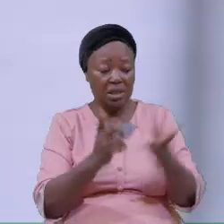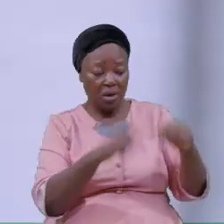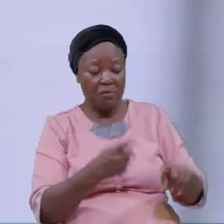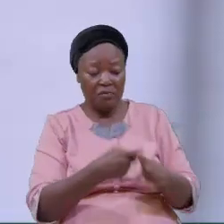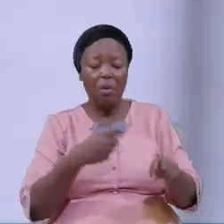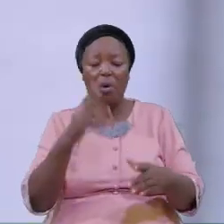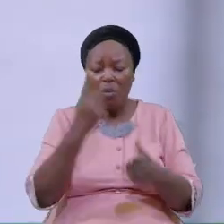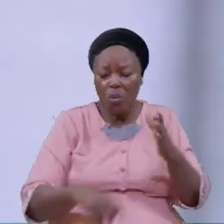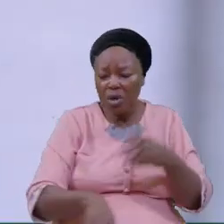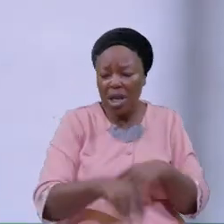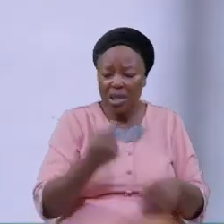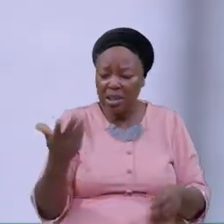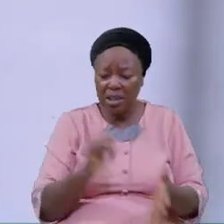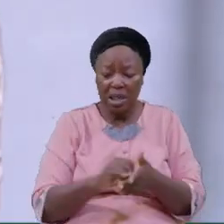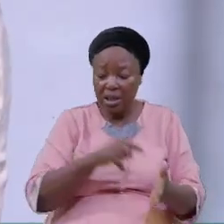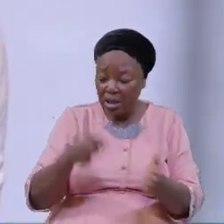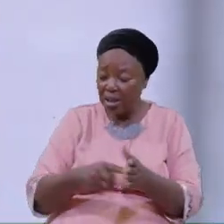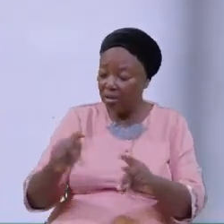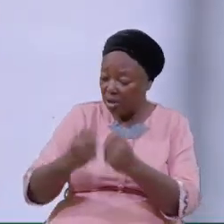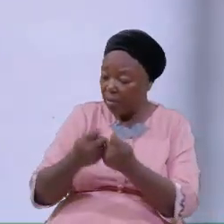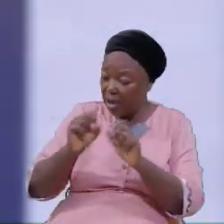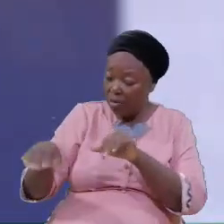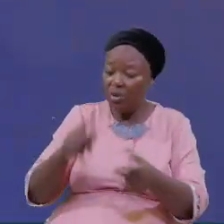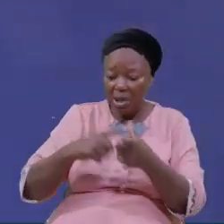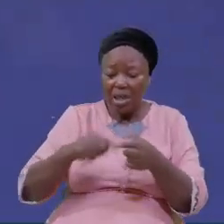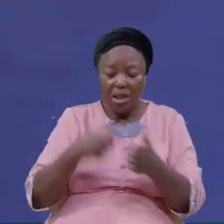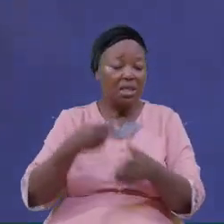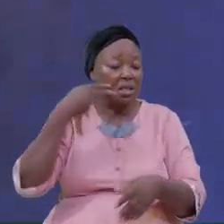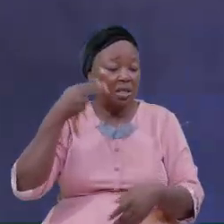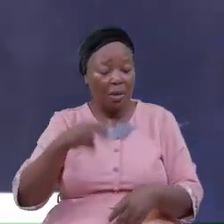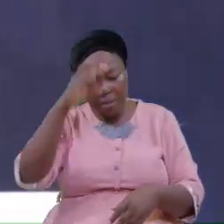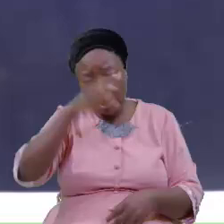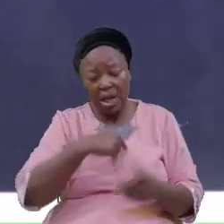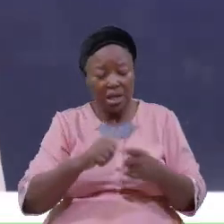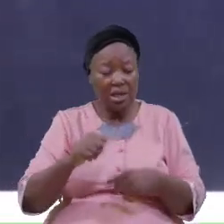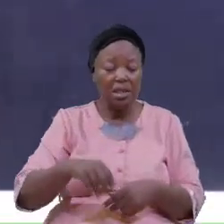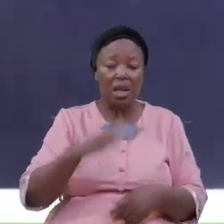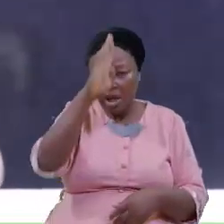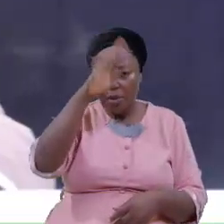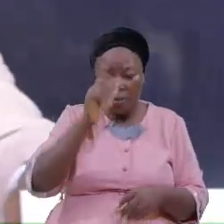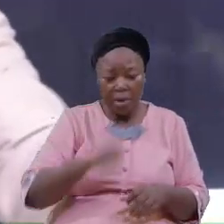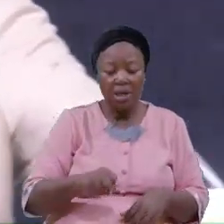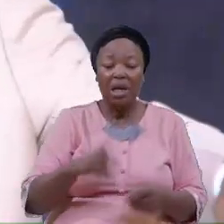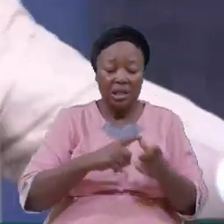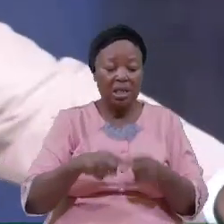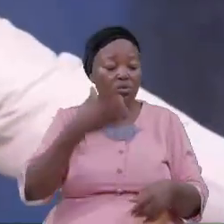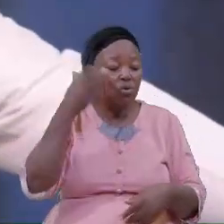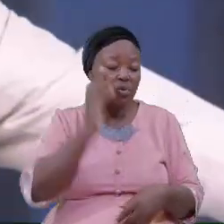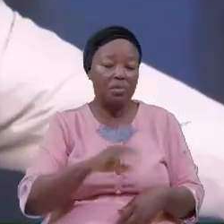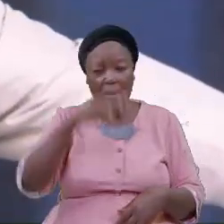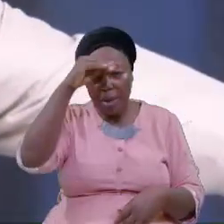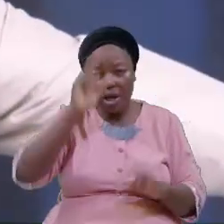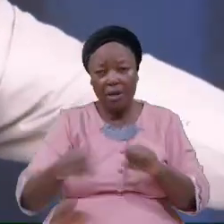they saved Hausa man, Igbo man, Yoruba man can do, come in. We are together in